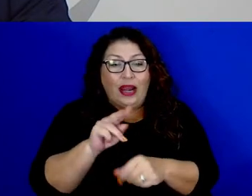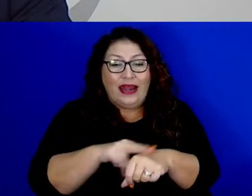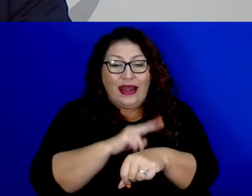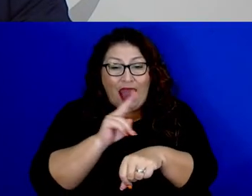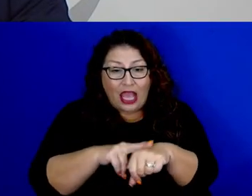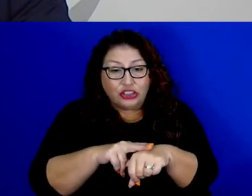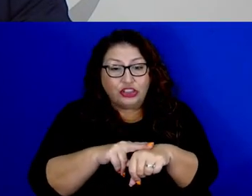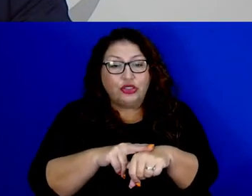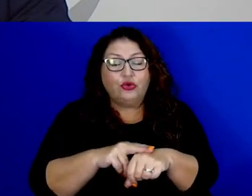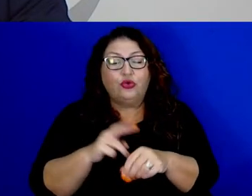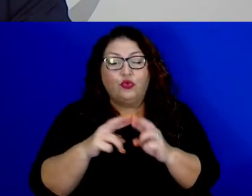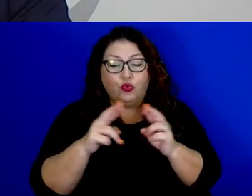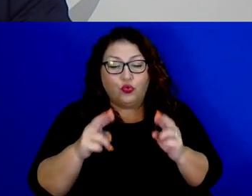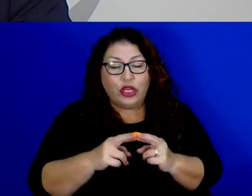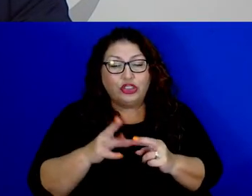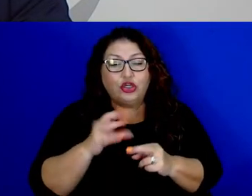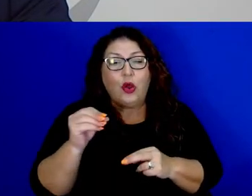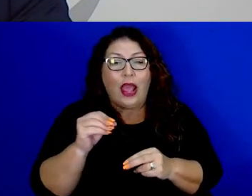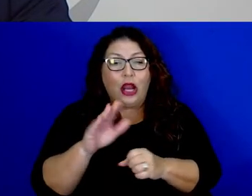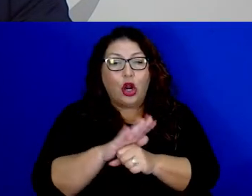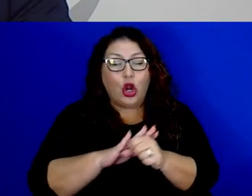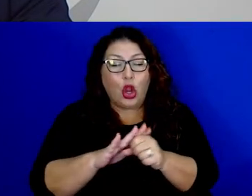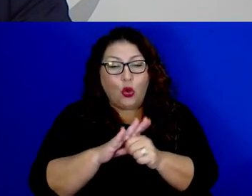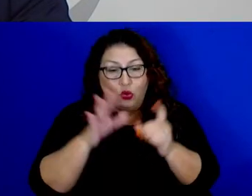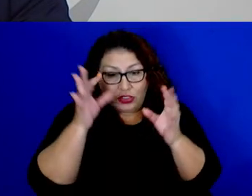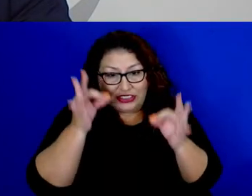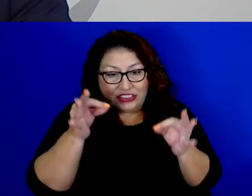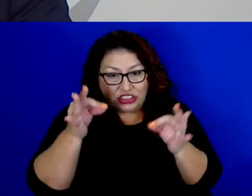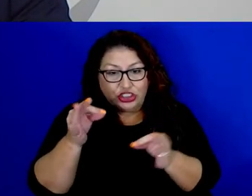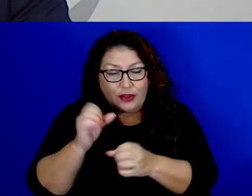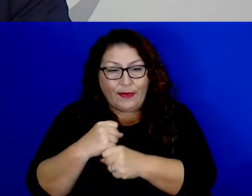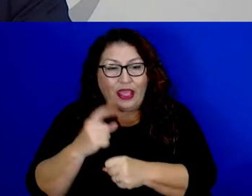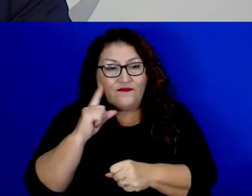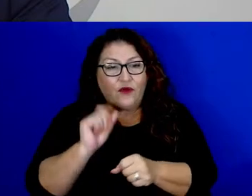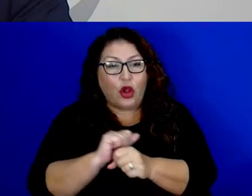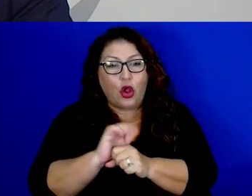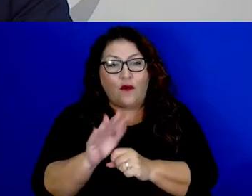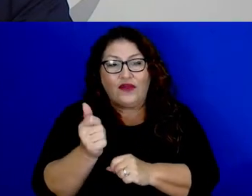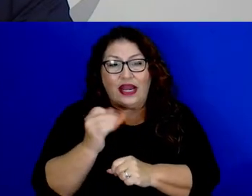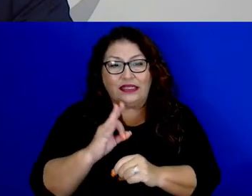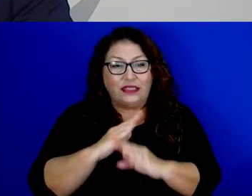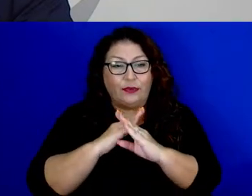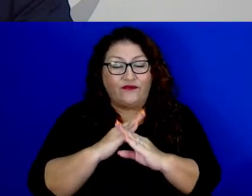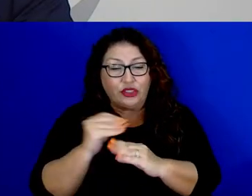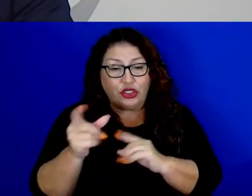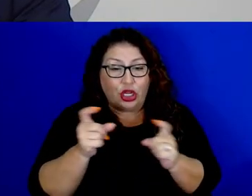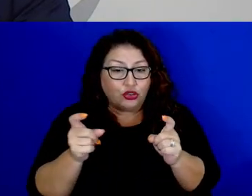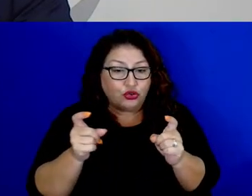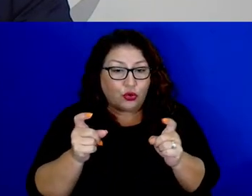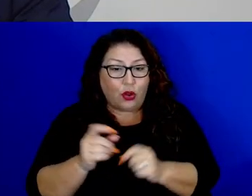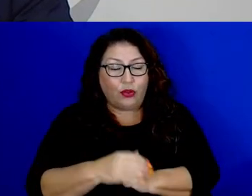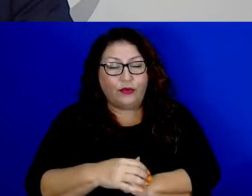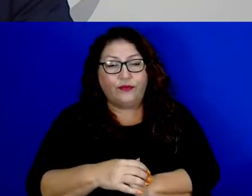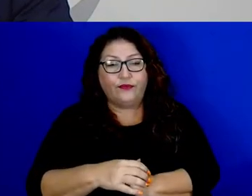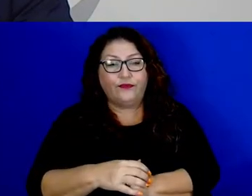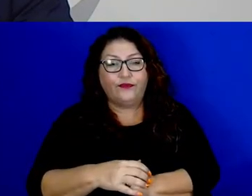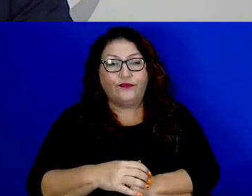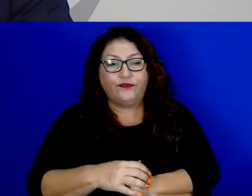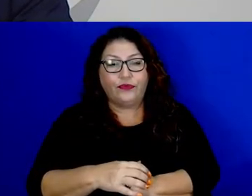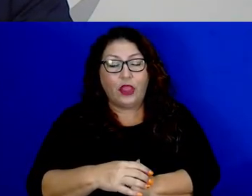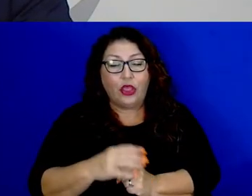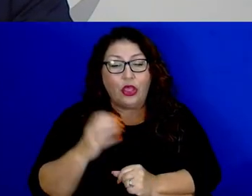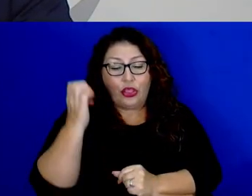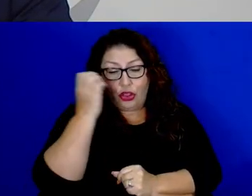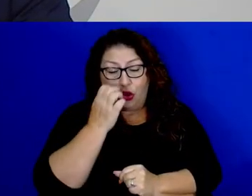and local decision-making on COVID-19 prevention and control. The Pan-European Commission on Health